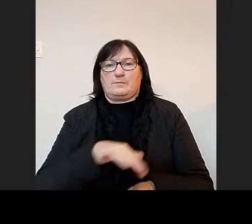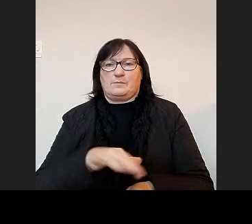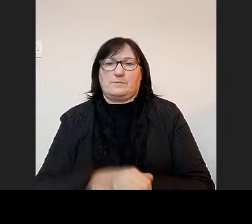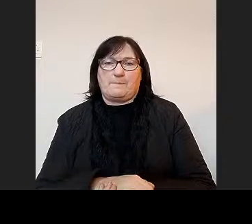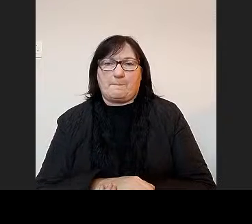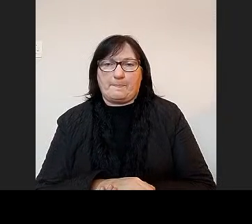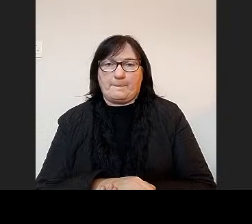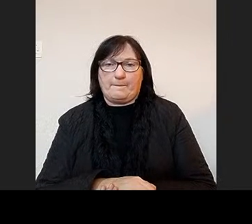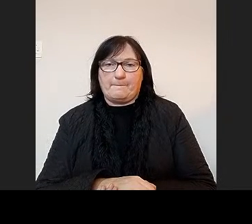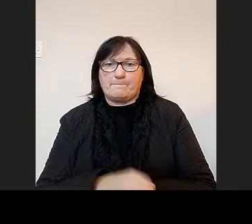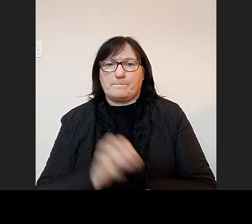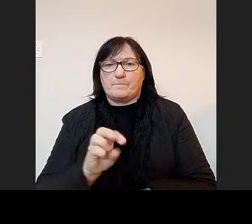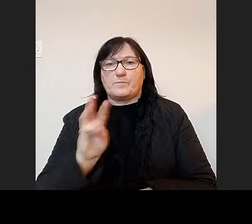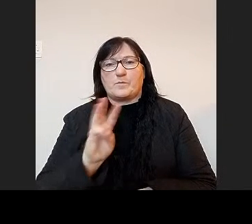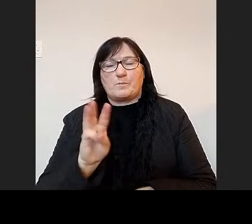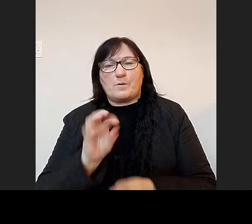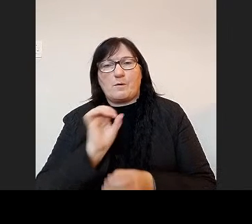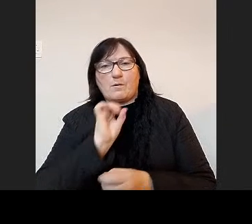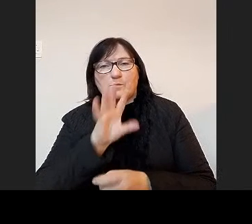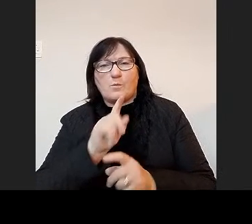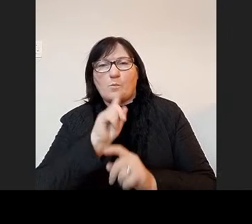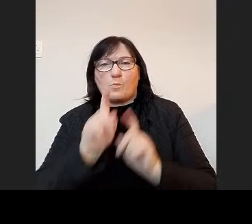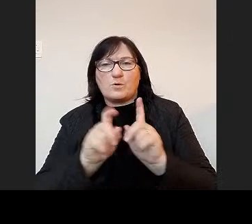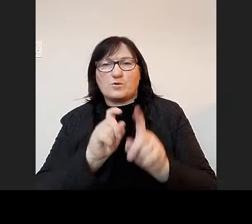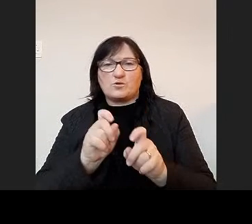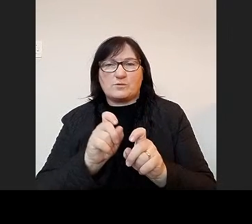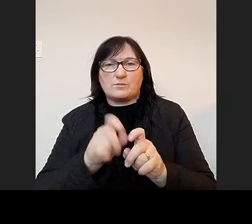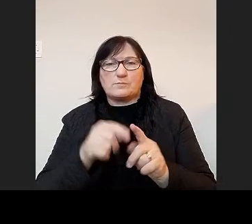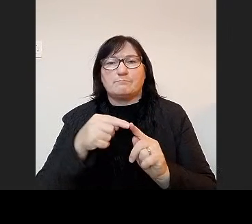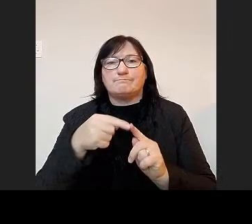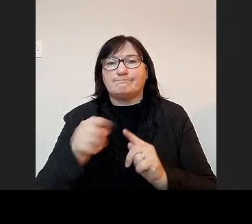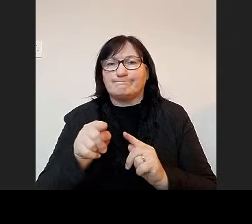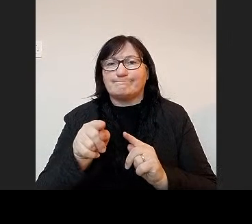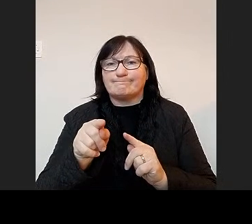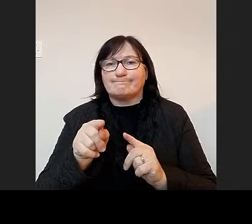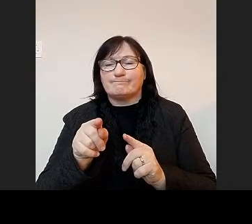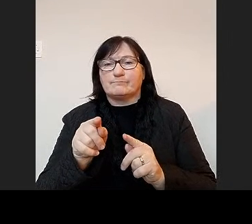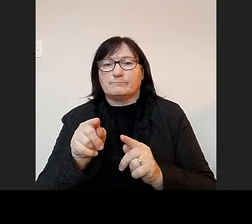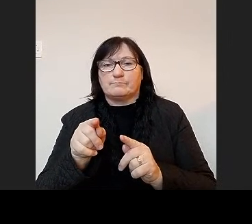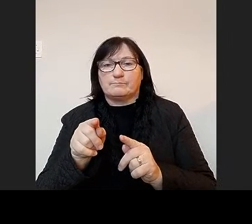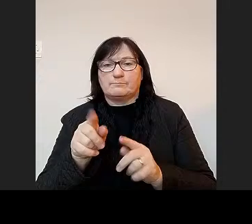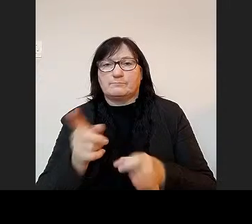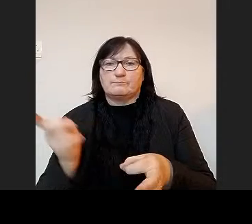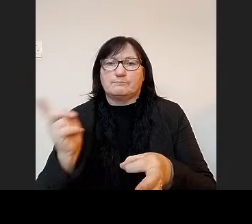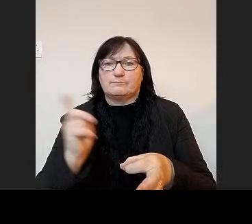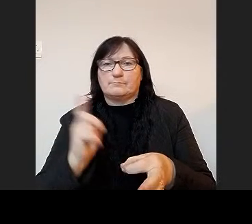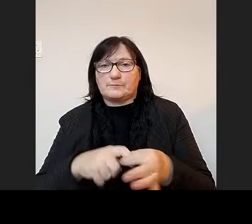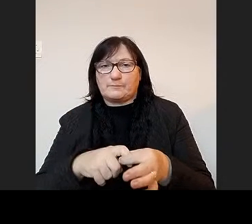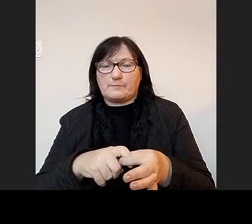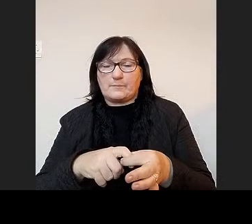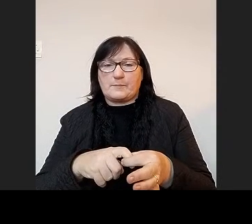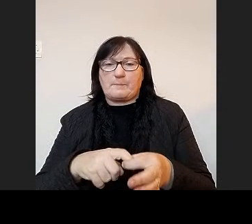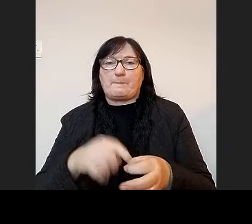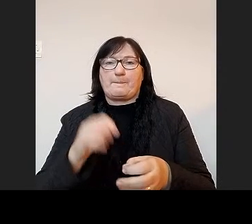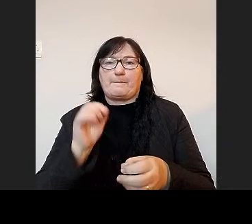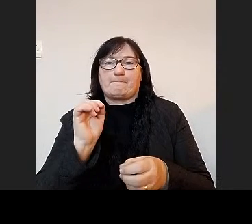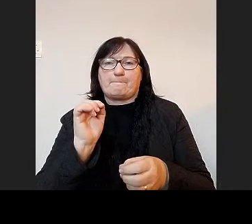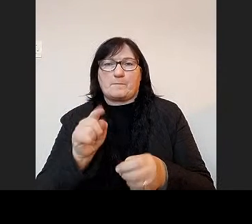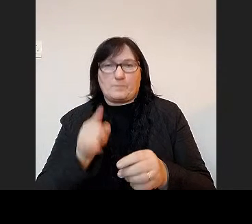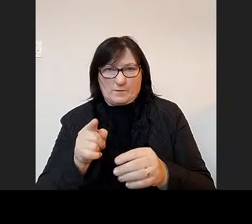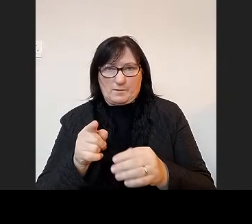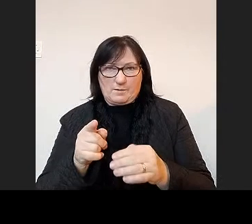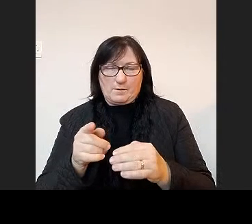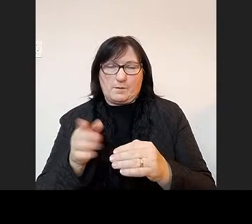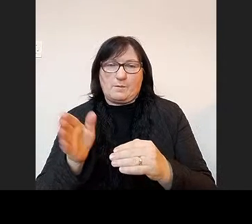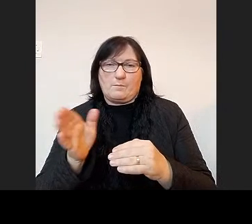answered questions relating to the onboarding for manual platform on our online platform, the journey to